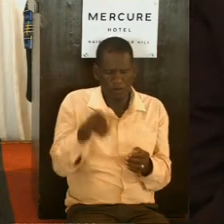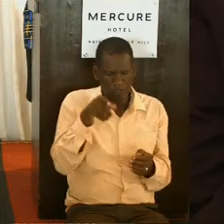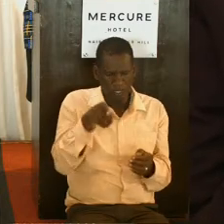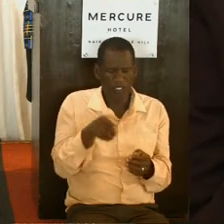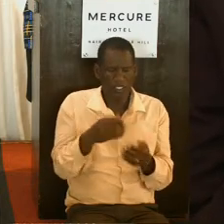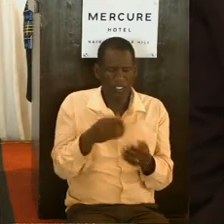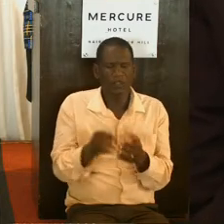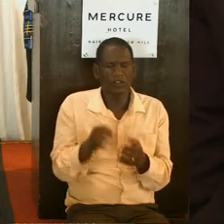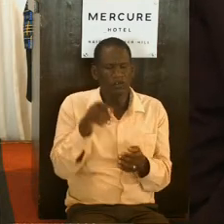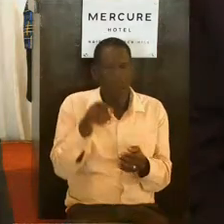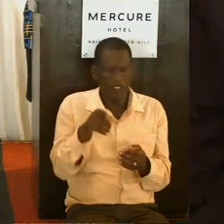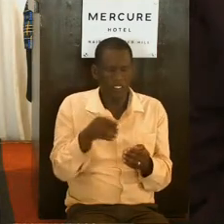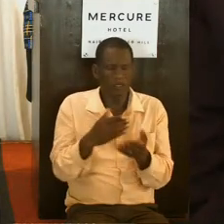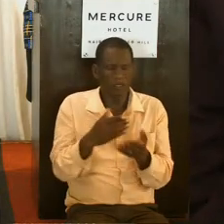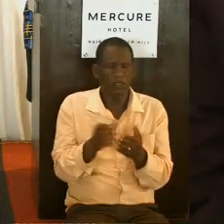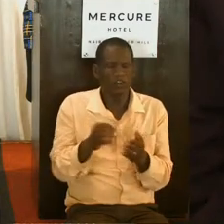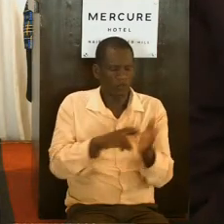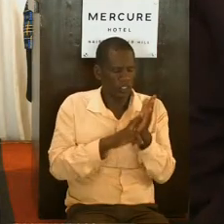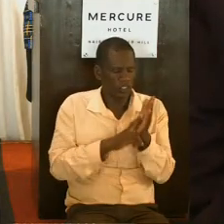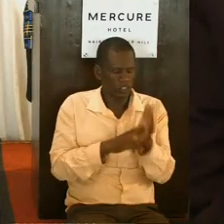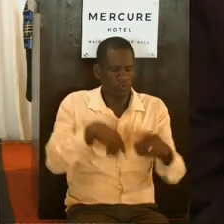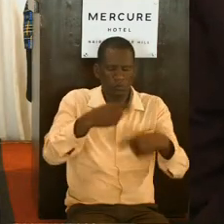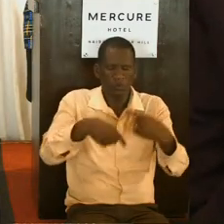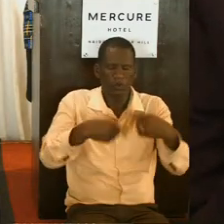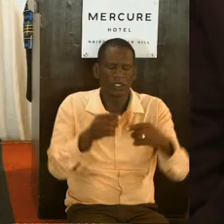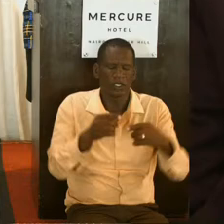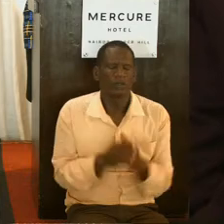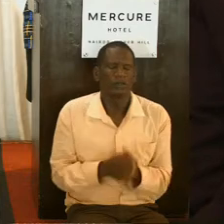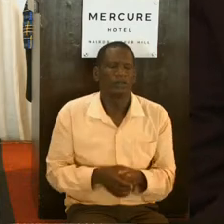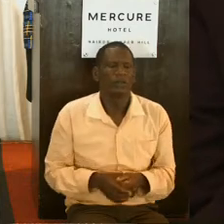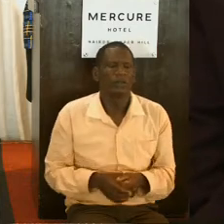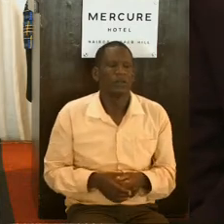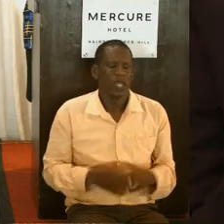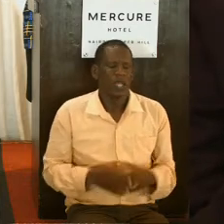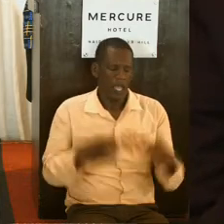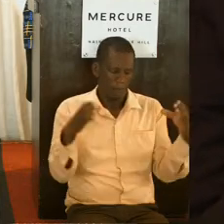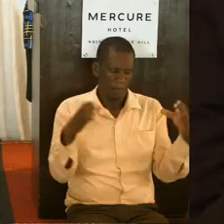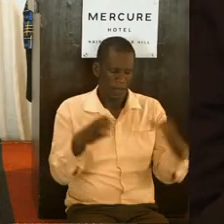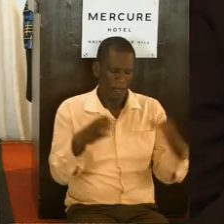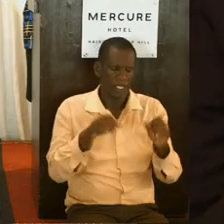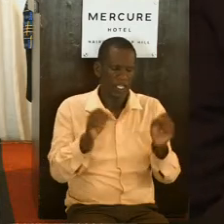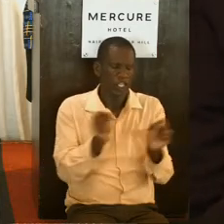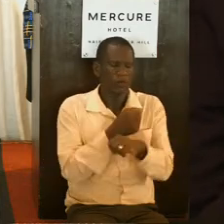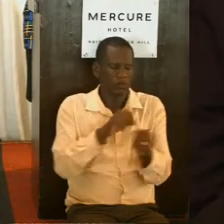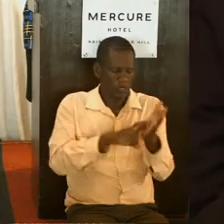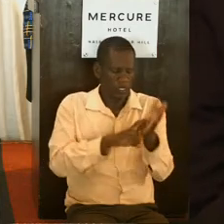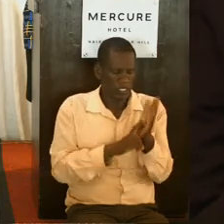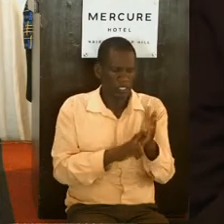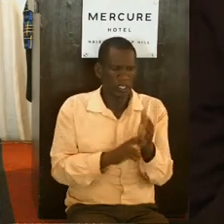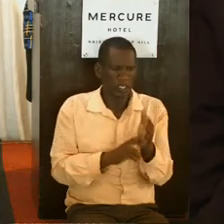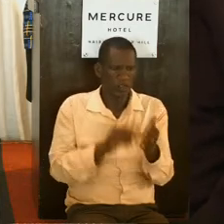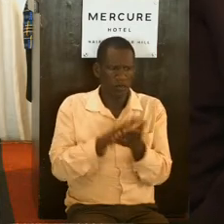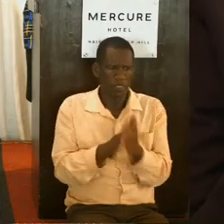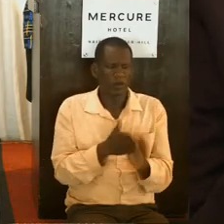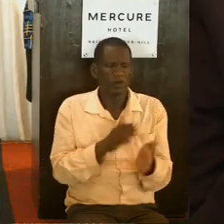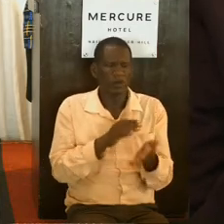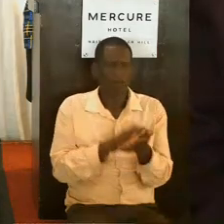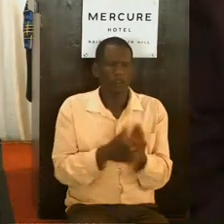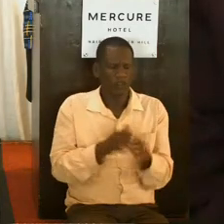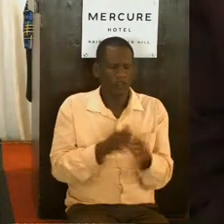of the registration process a party cannot be registered without